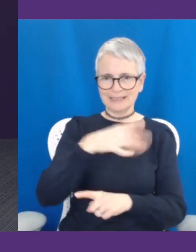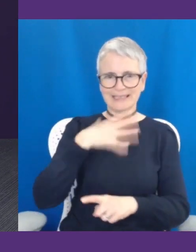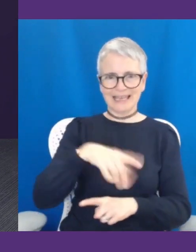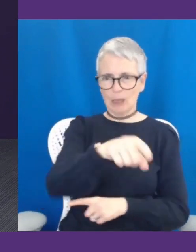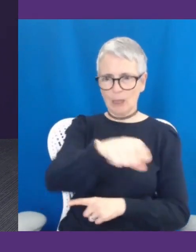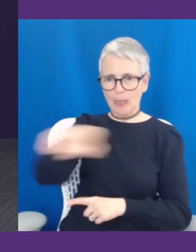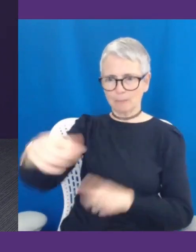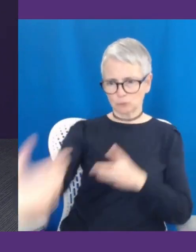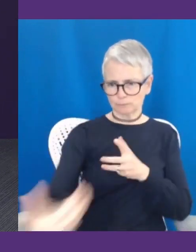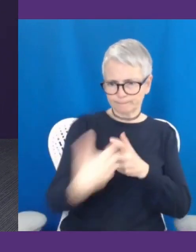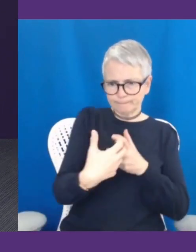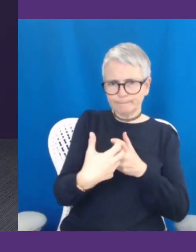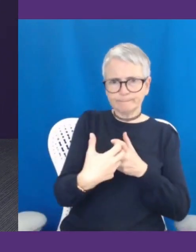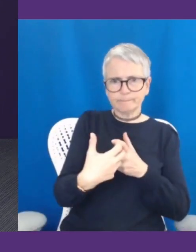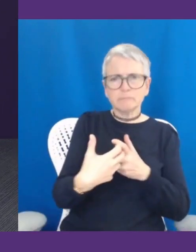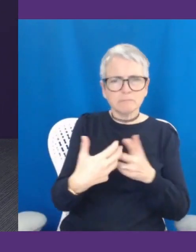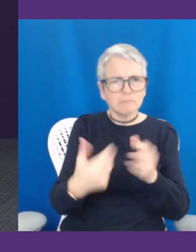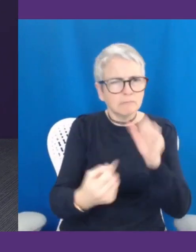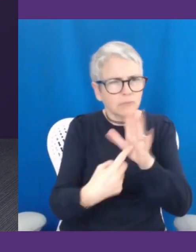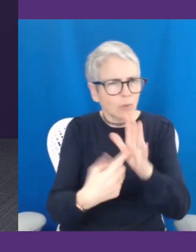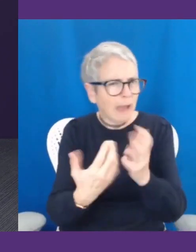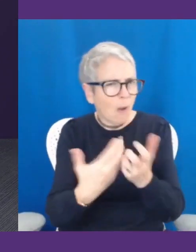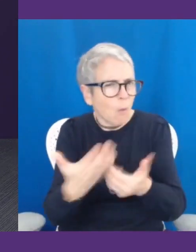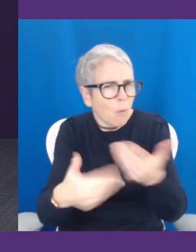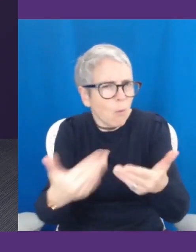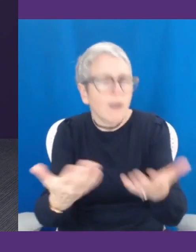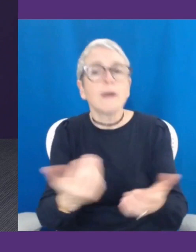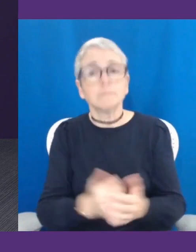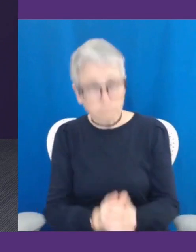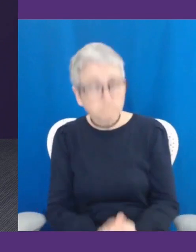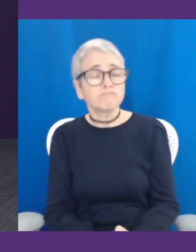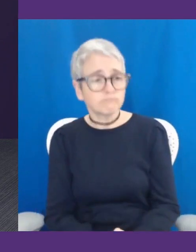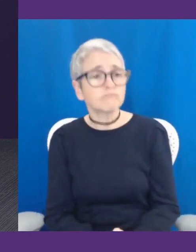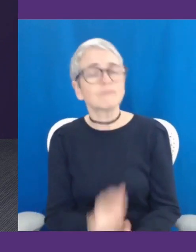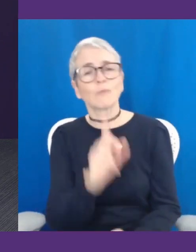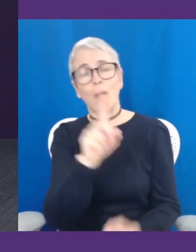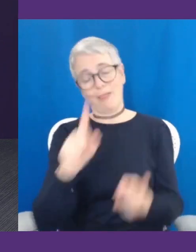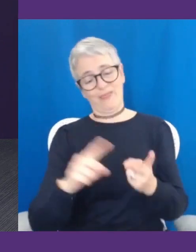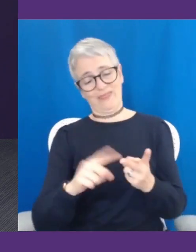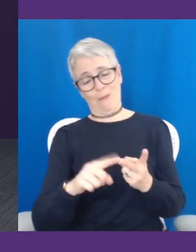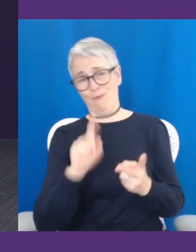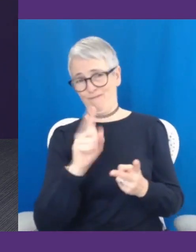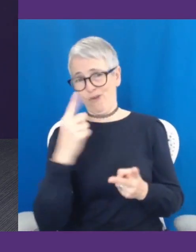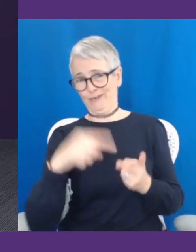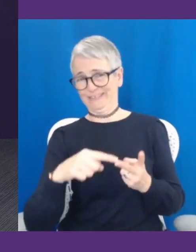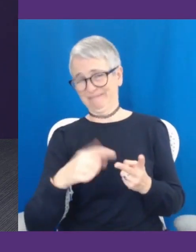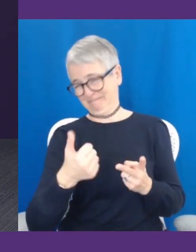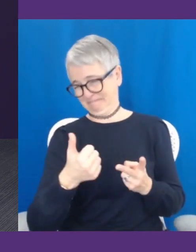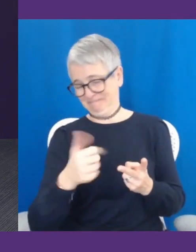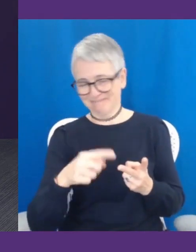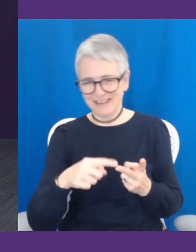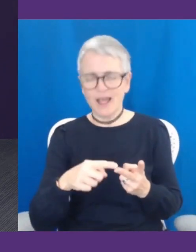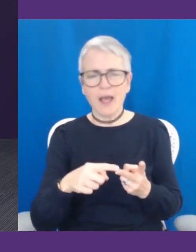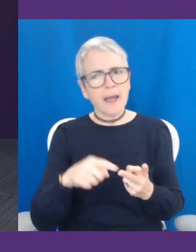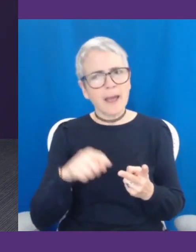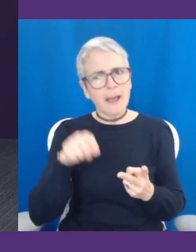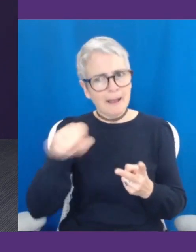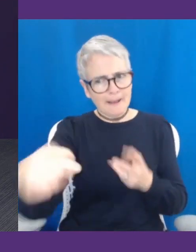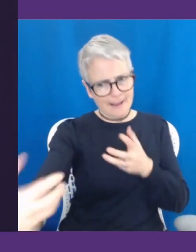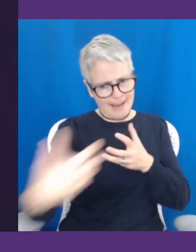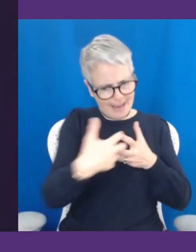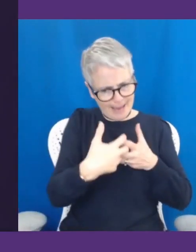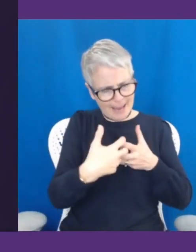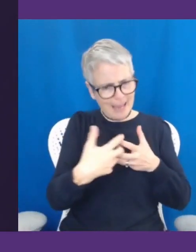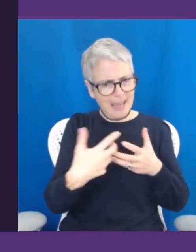about where that fits into the plans you're working on? I'll ask you your second question first, if that's all right. The hearts and minds arguably is as important